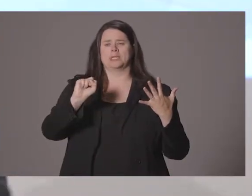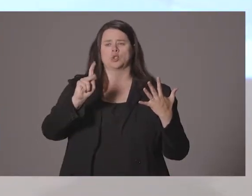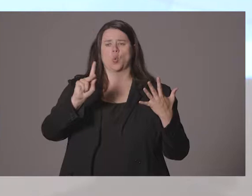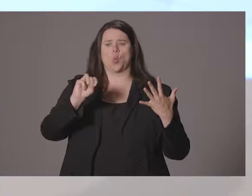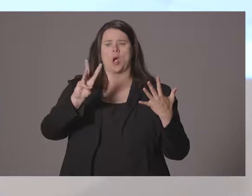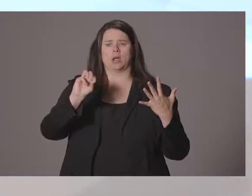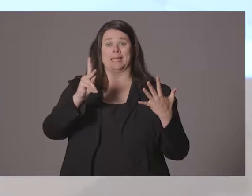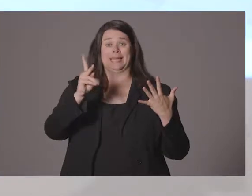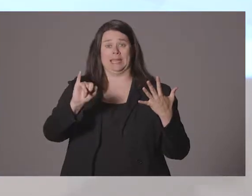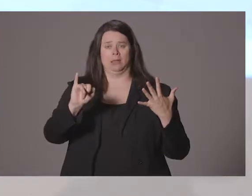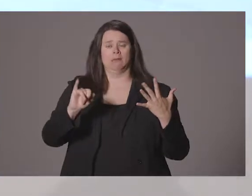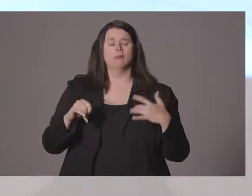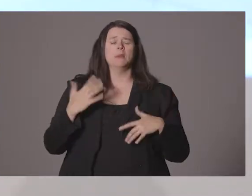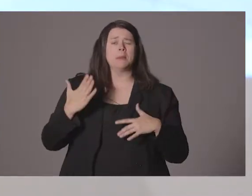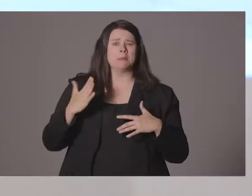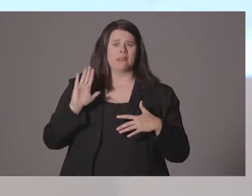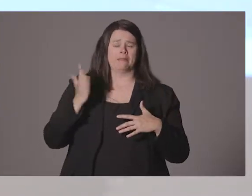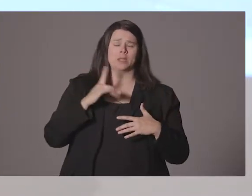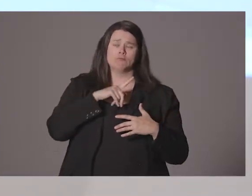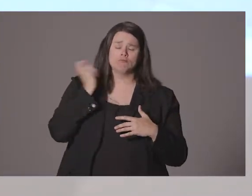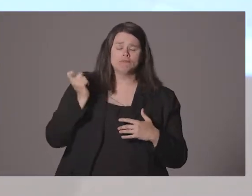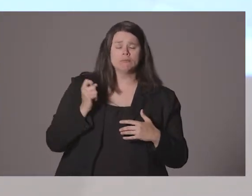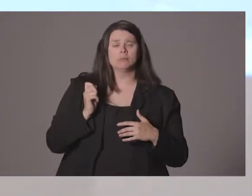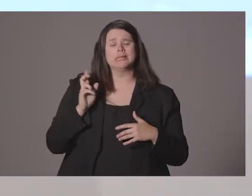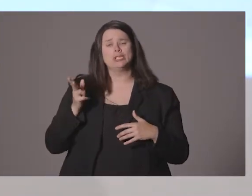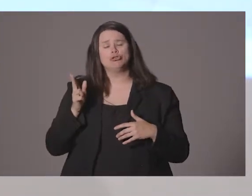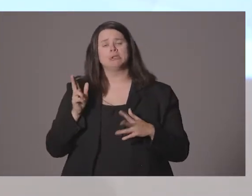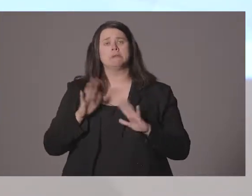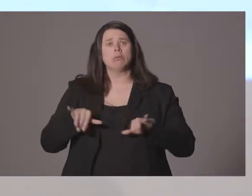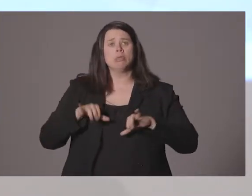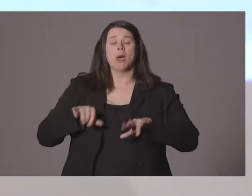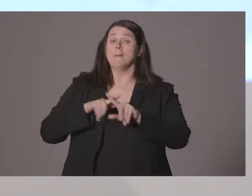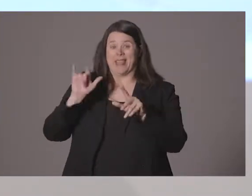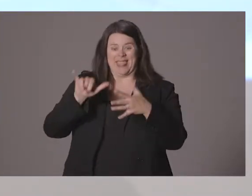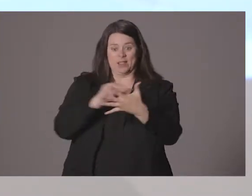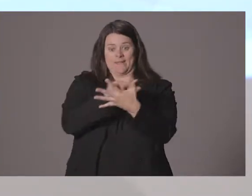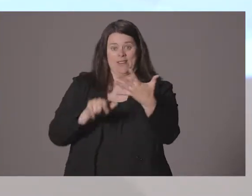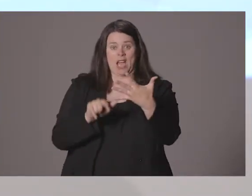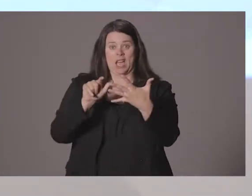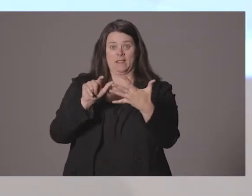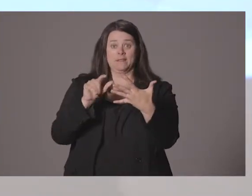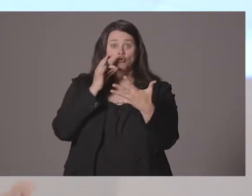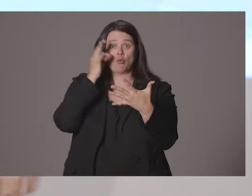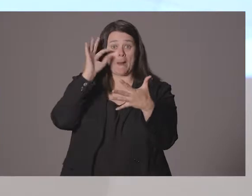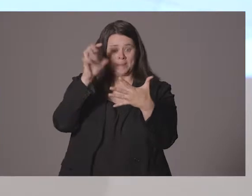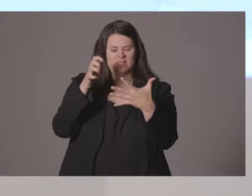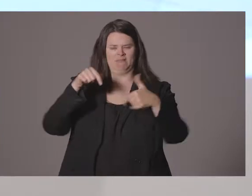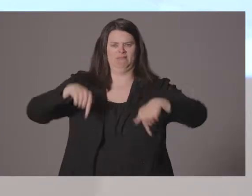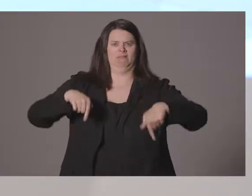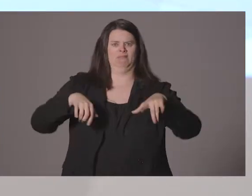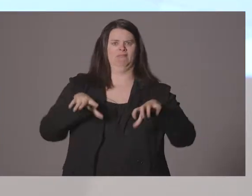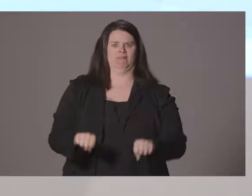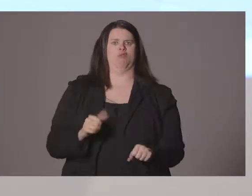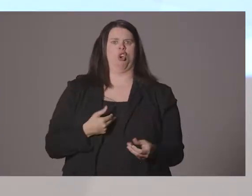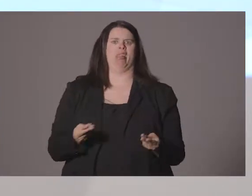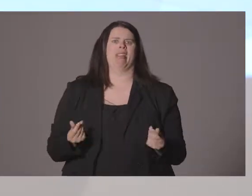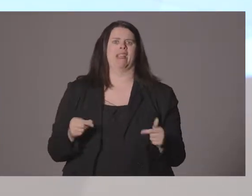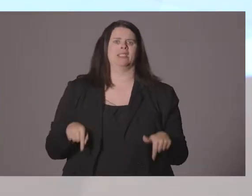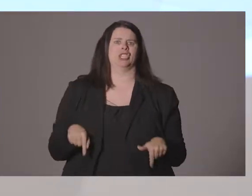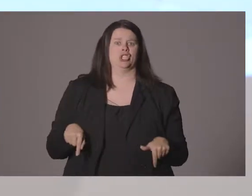really history-oriented, but it's also a microcosm of the way that we've